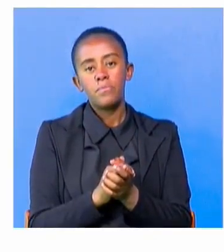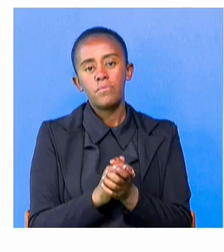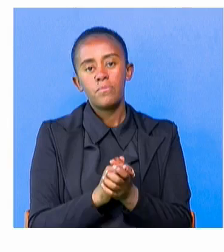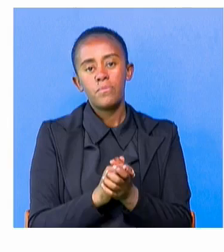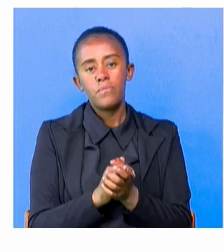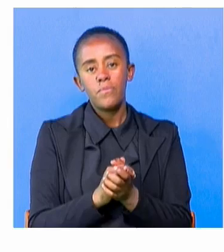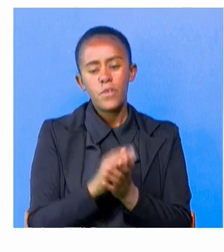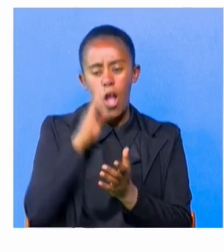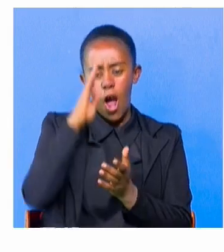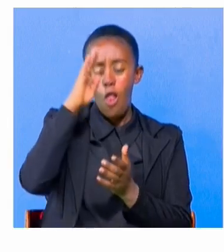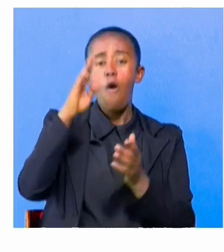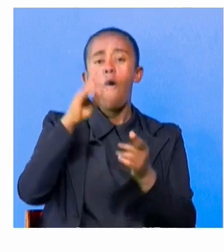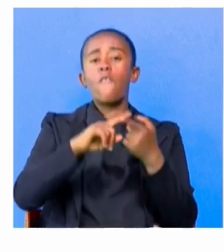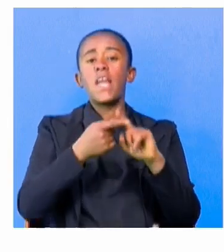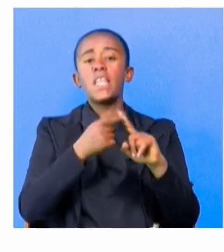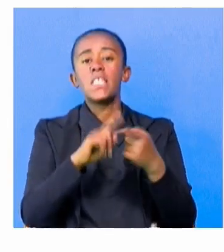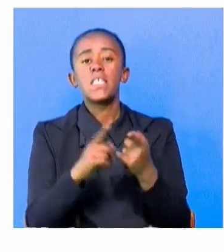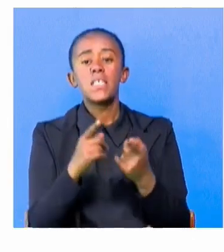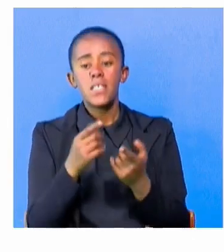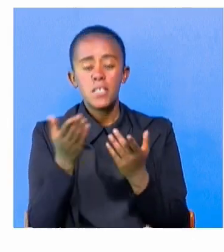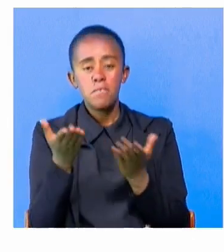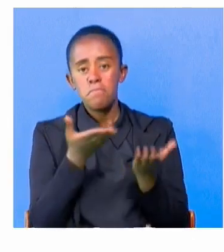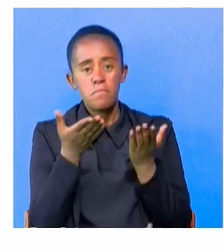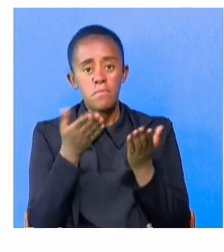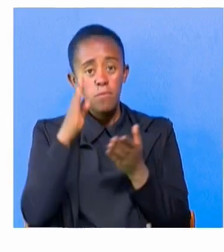hello, friends.